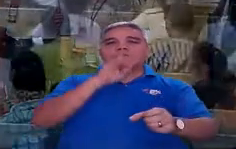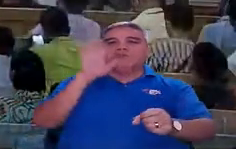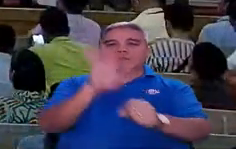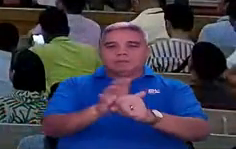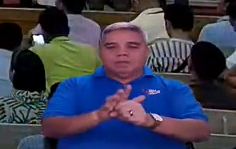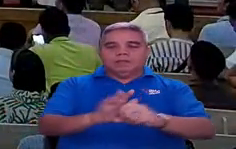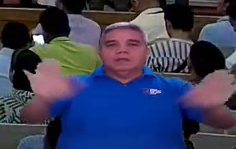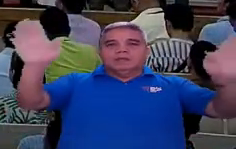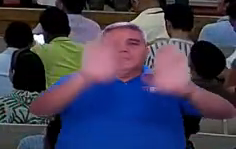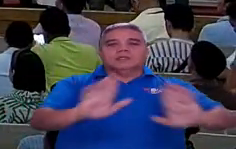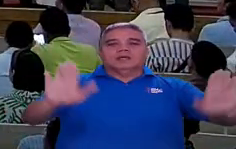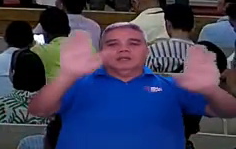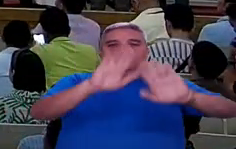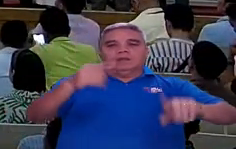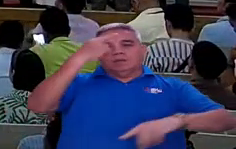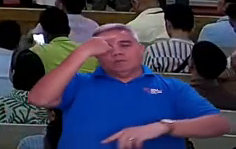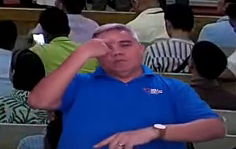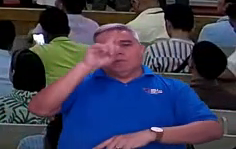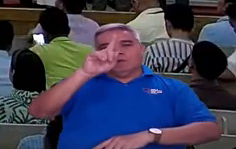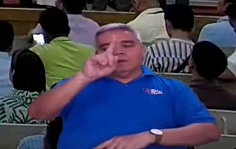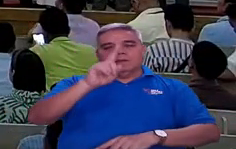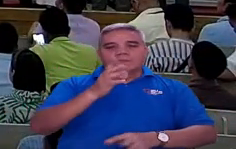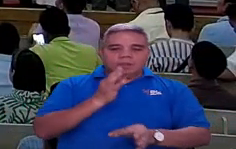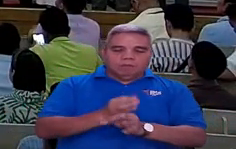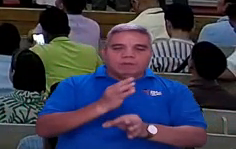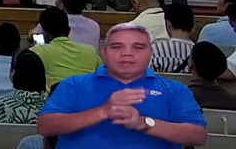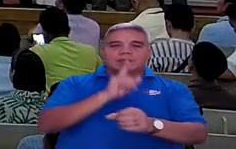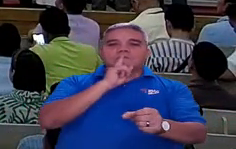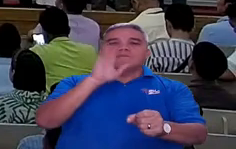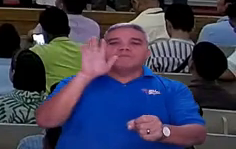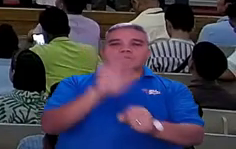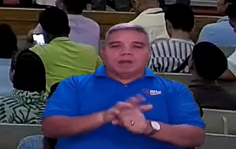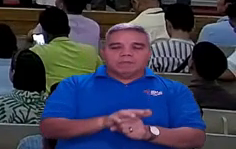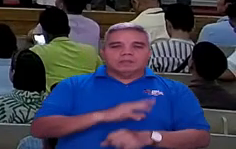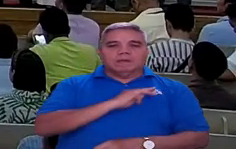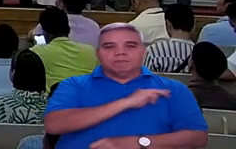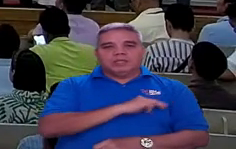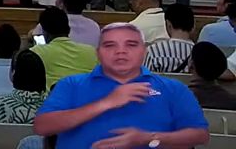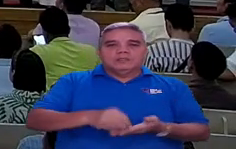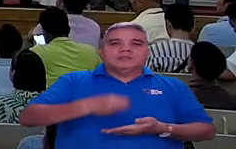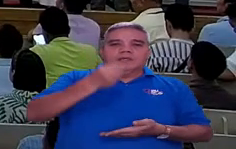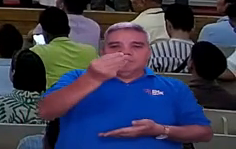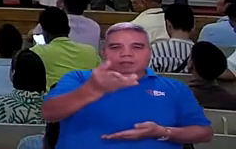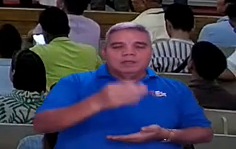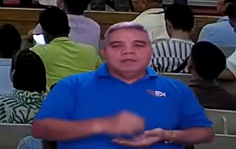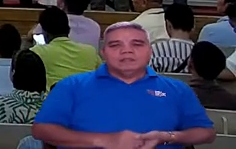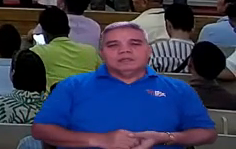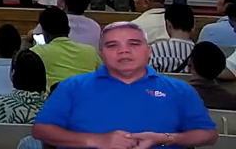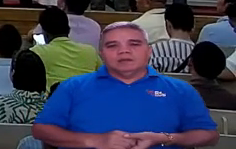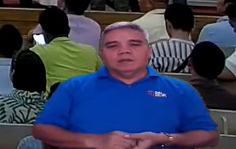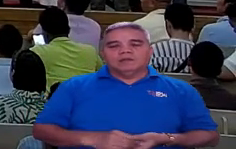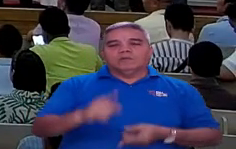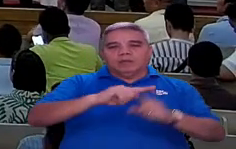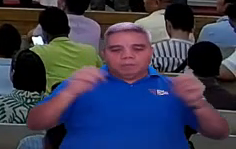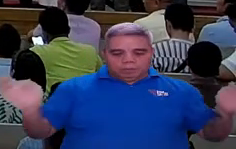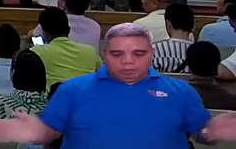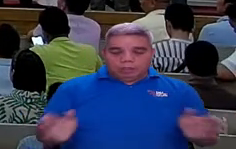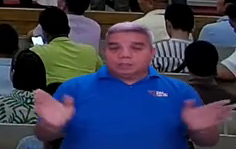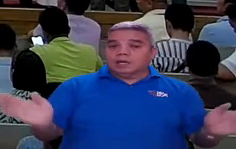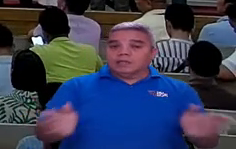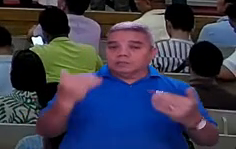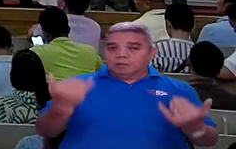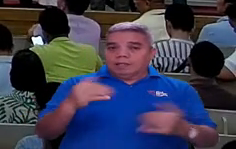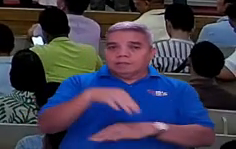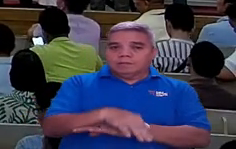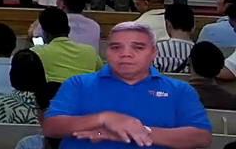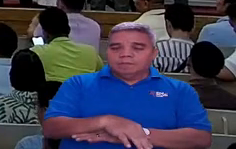commitment Sunday for the Faith Promise Missions Giving. So you have heard the challenge tonight.